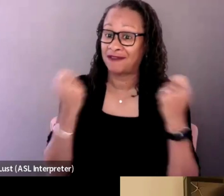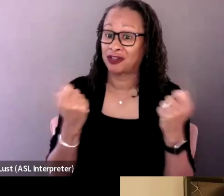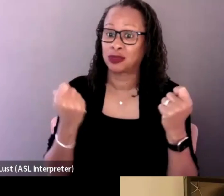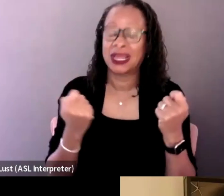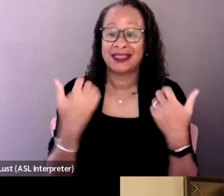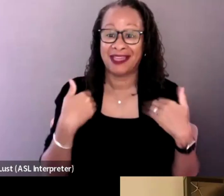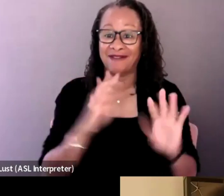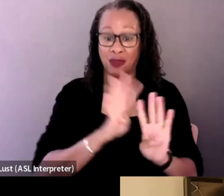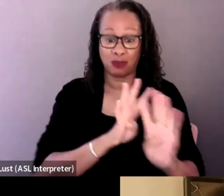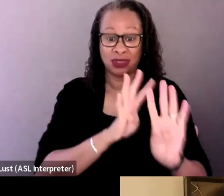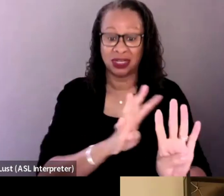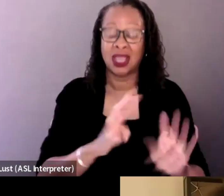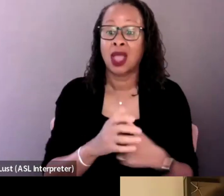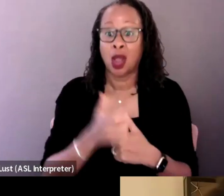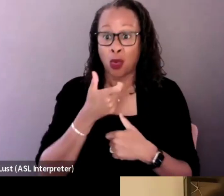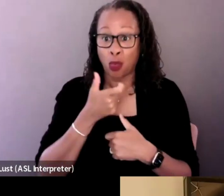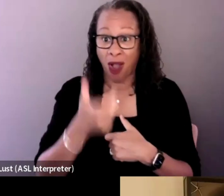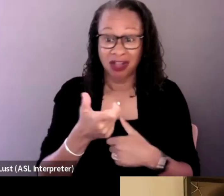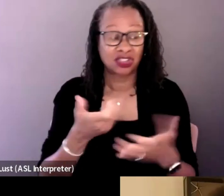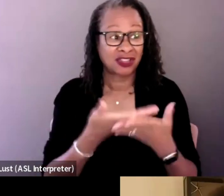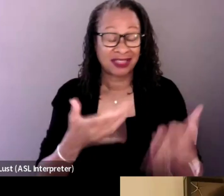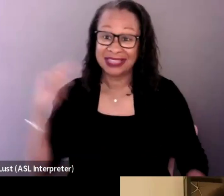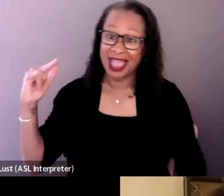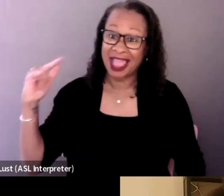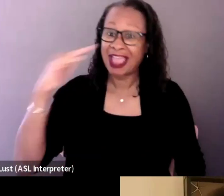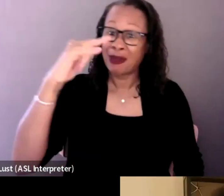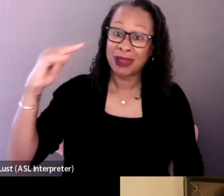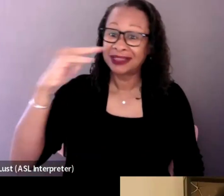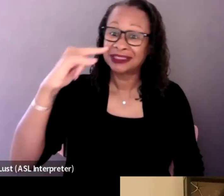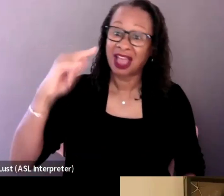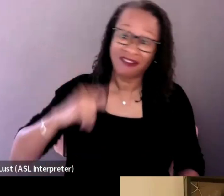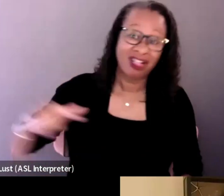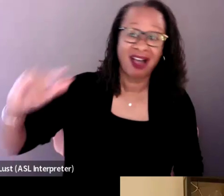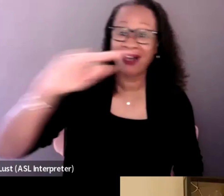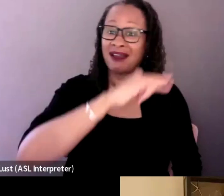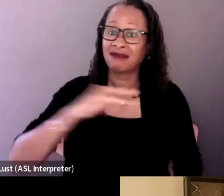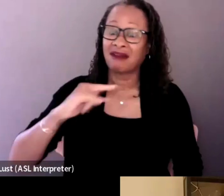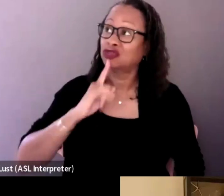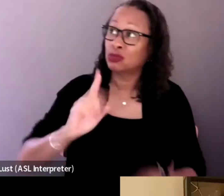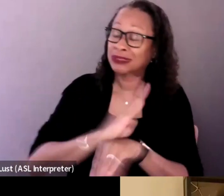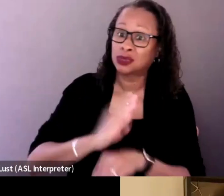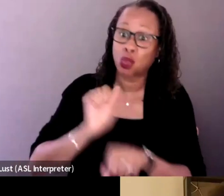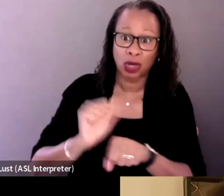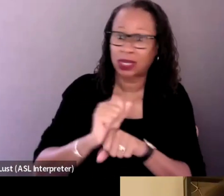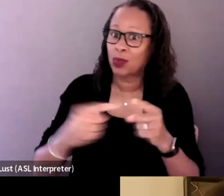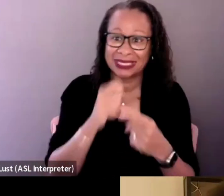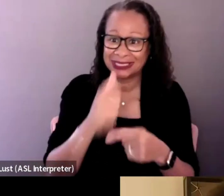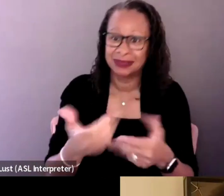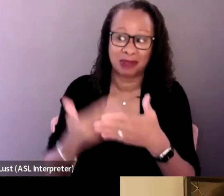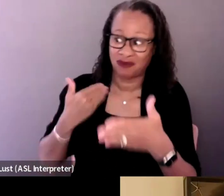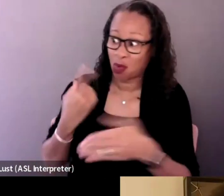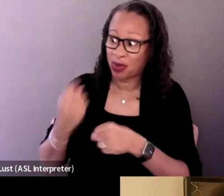these things, these airplanes or aircrafts fly around was as shocking to me as it is to any of the viewers. And I